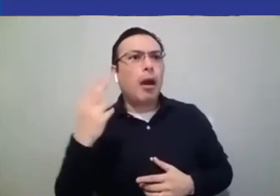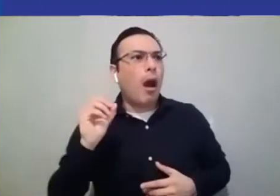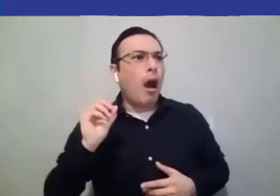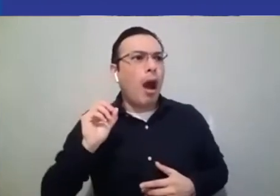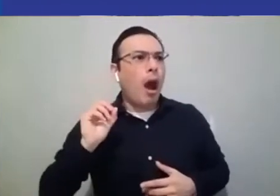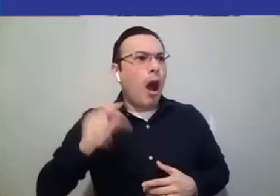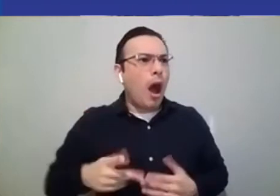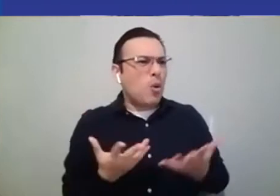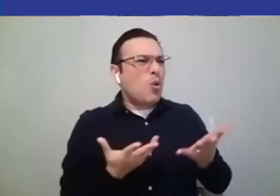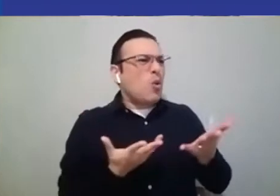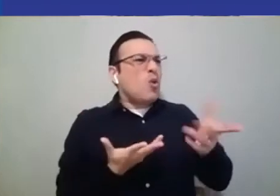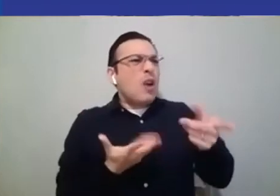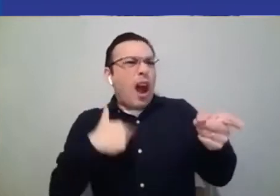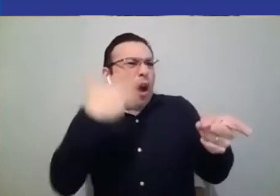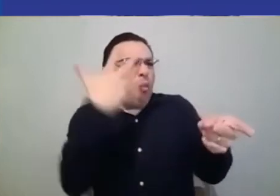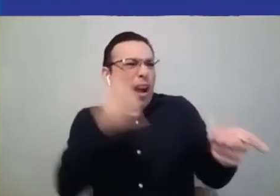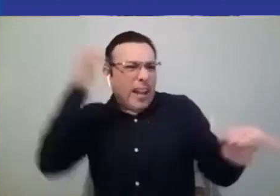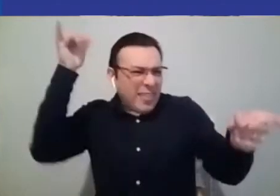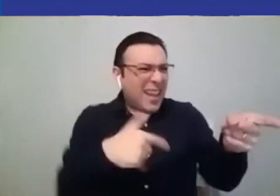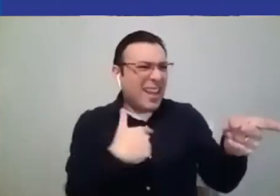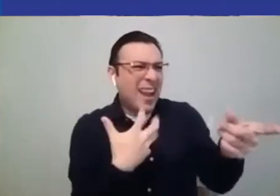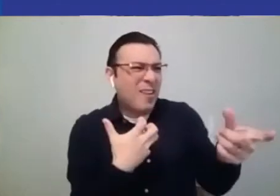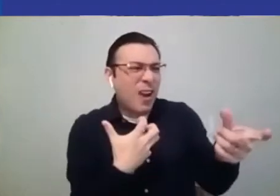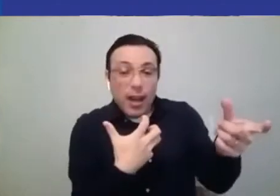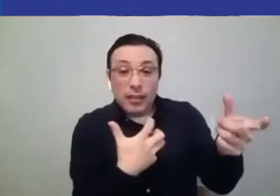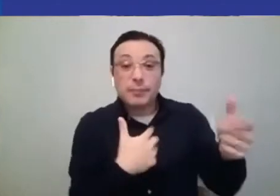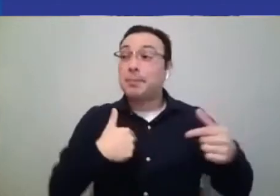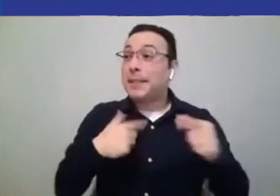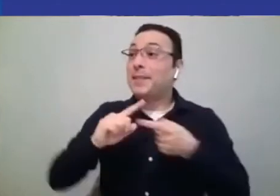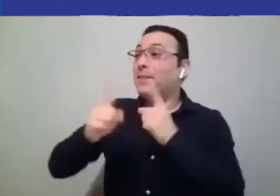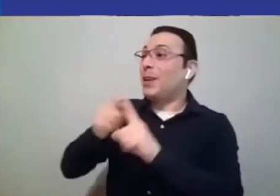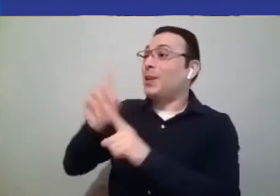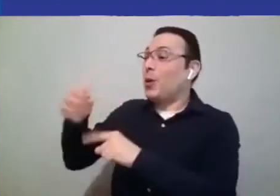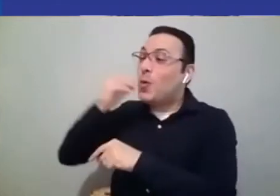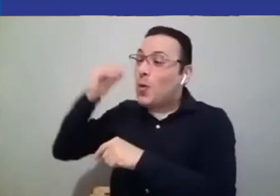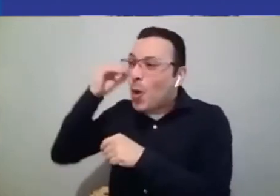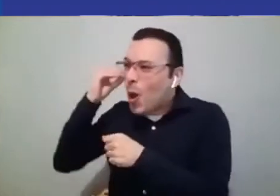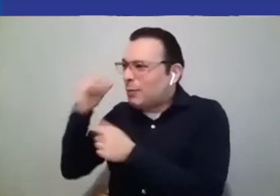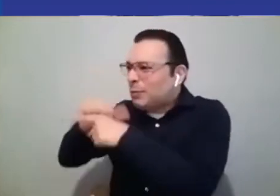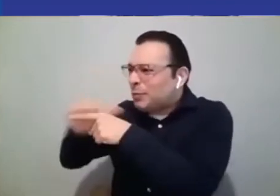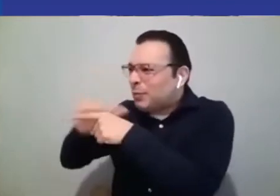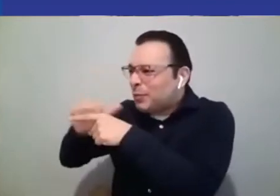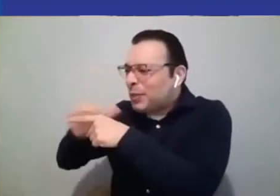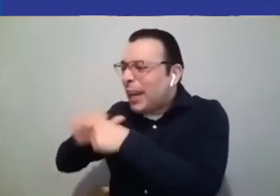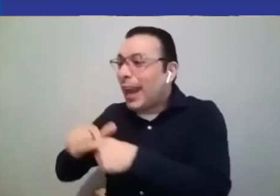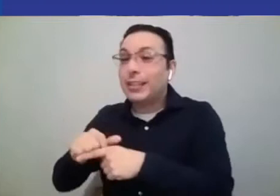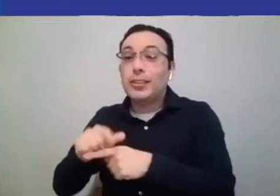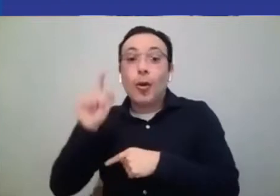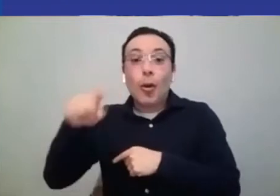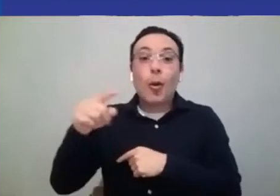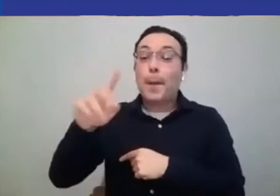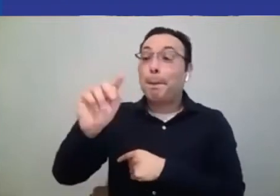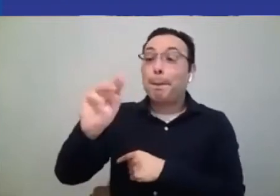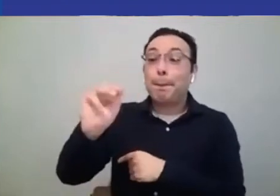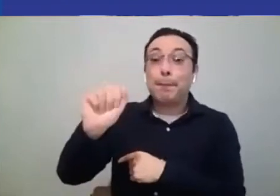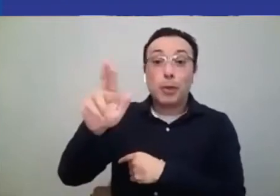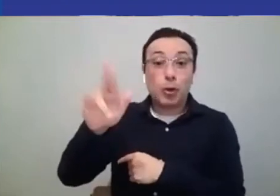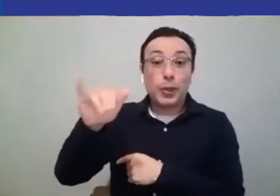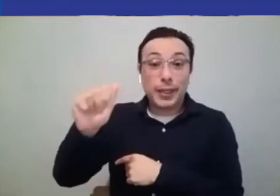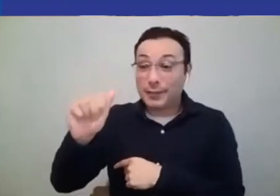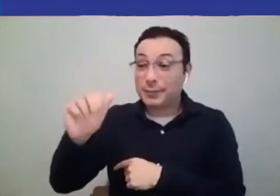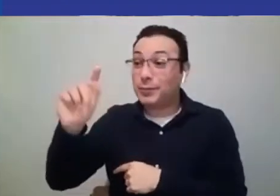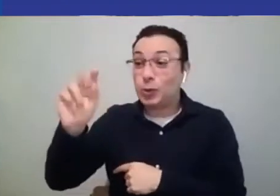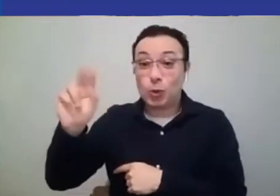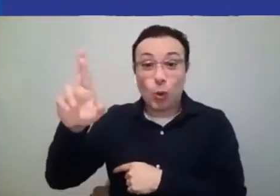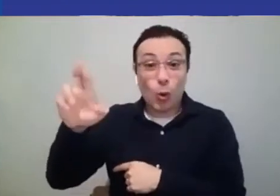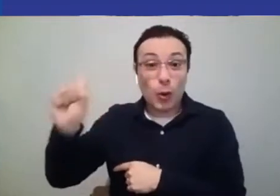in and get in where I fit in. So my friend and I would go home and practice, or we'd take a class if we could with Maria Torres was teaching hip